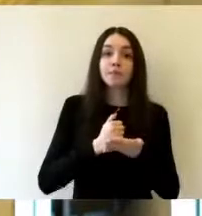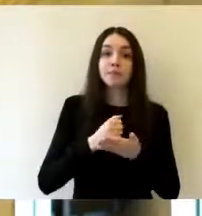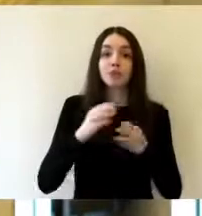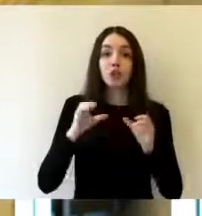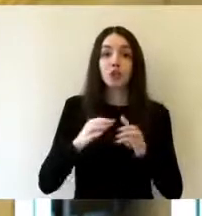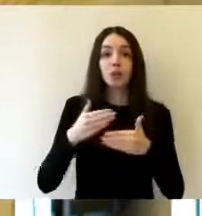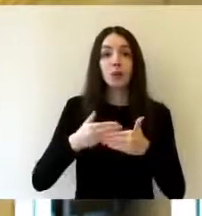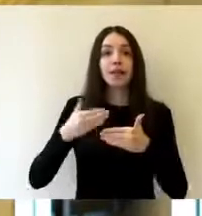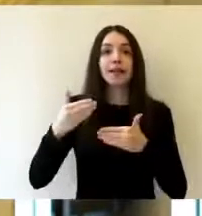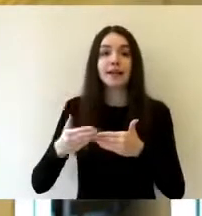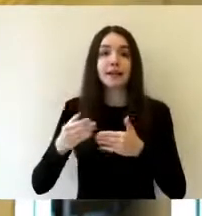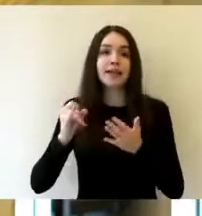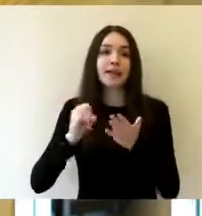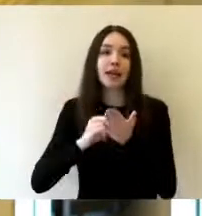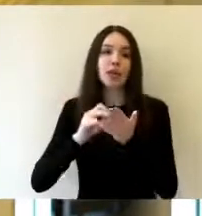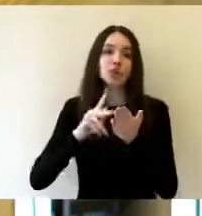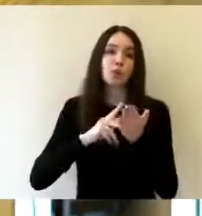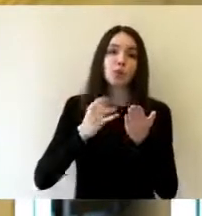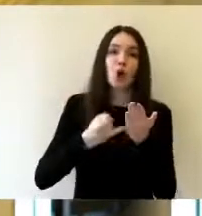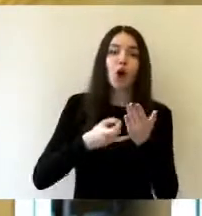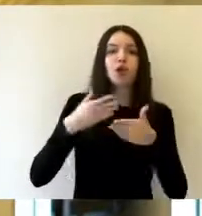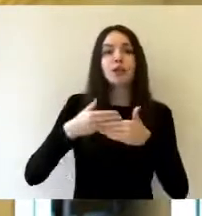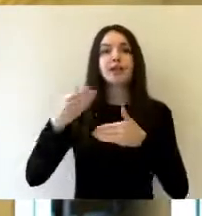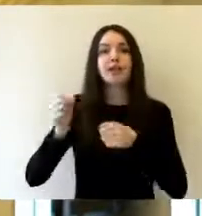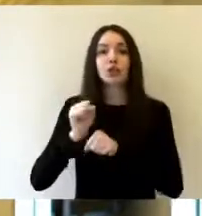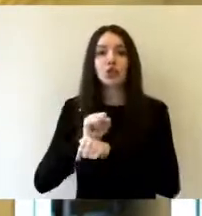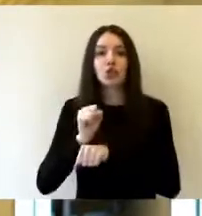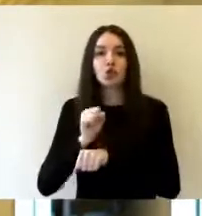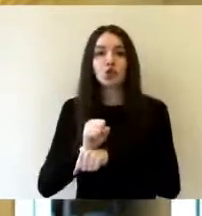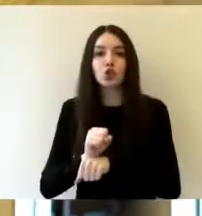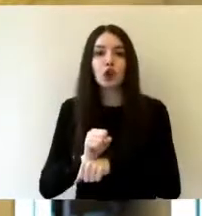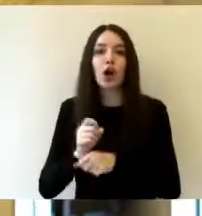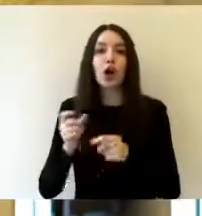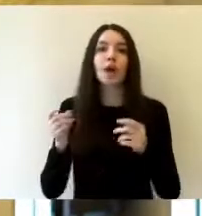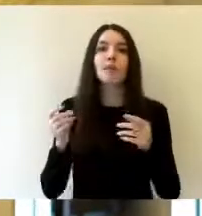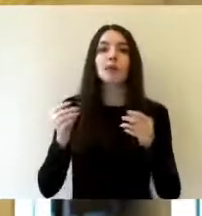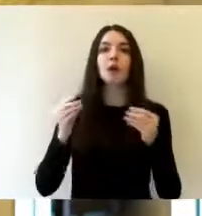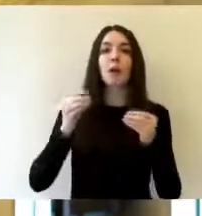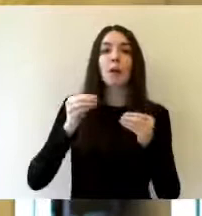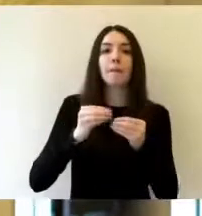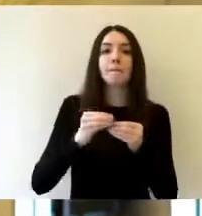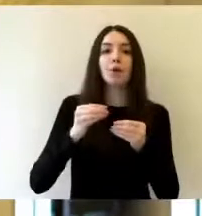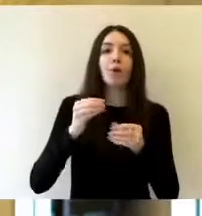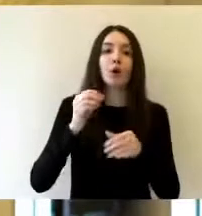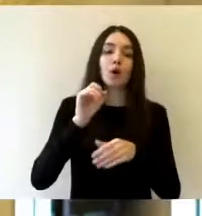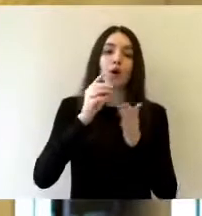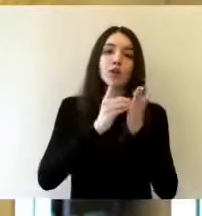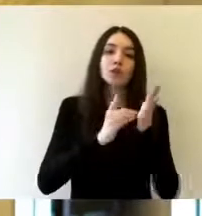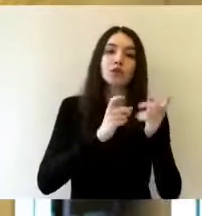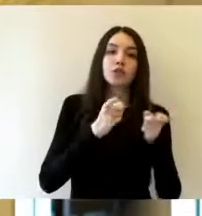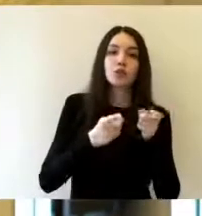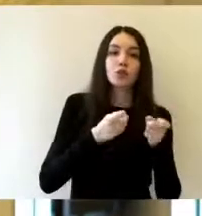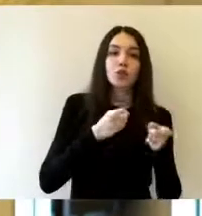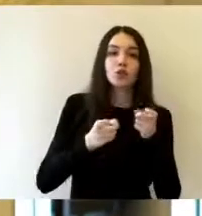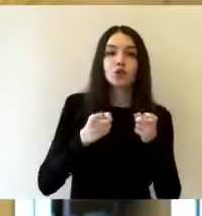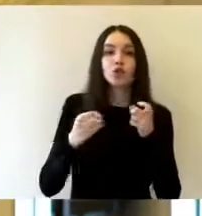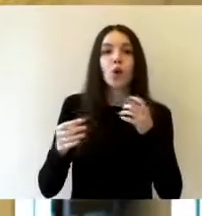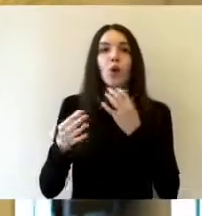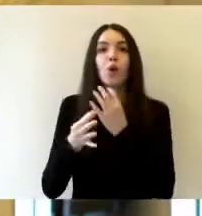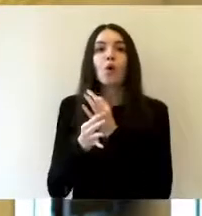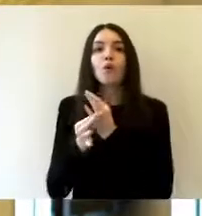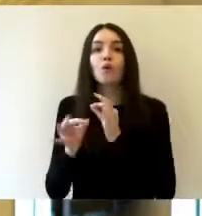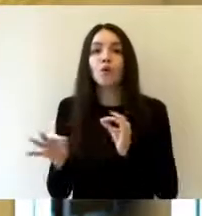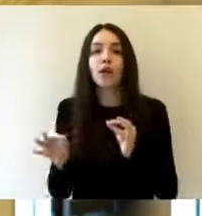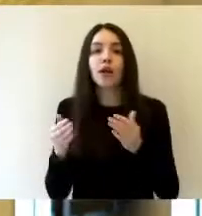more interesting project, to get more space with it, to get more design control, to get more freedom and autonomy, and then being kind of